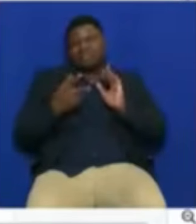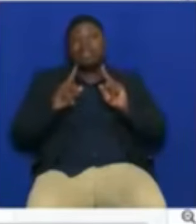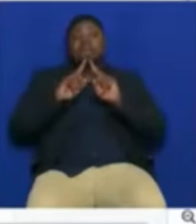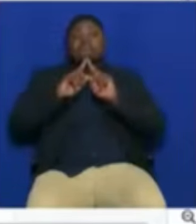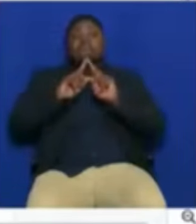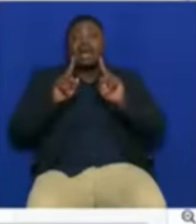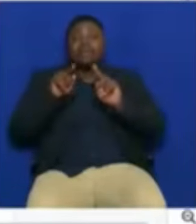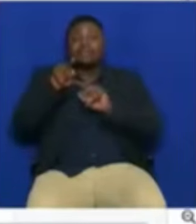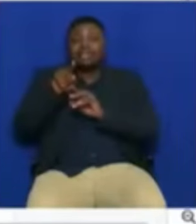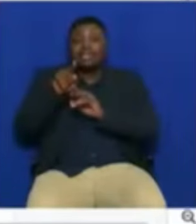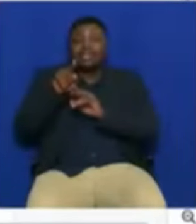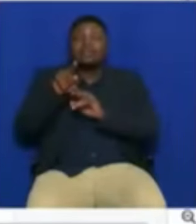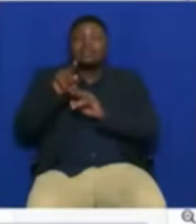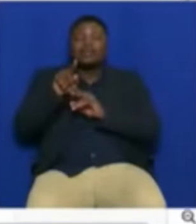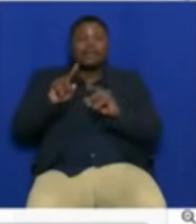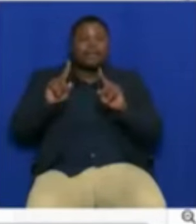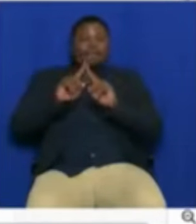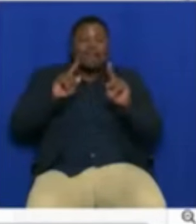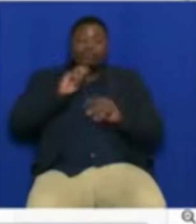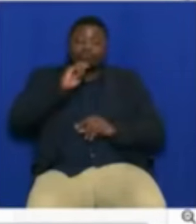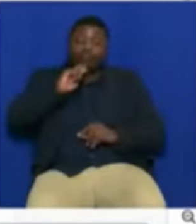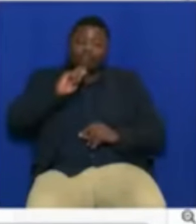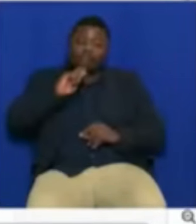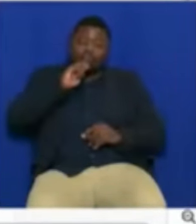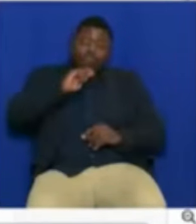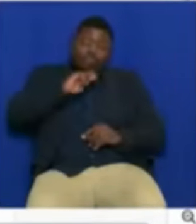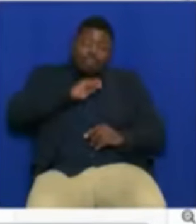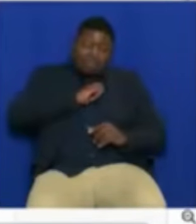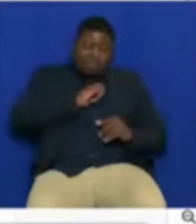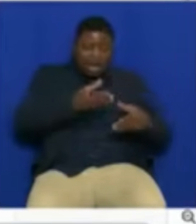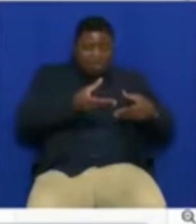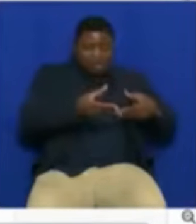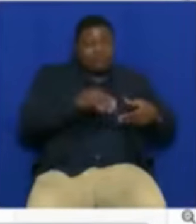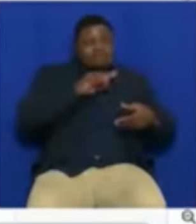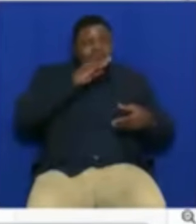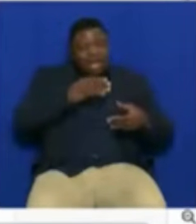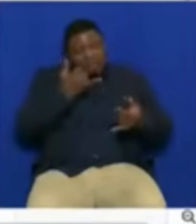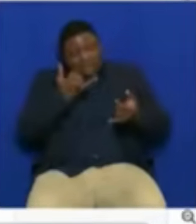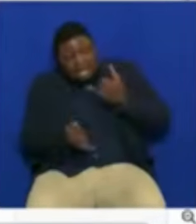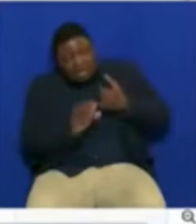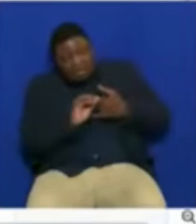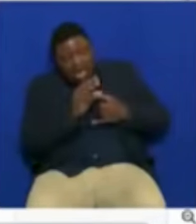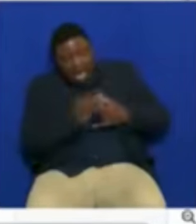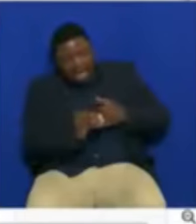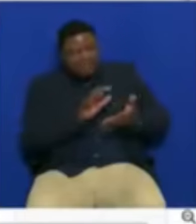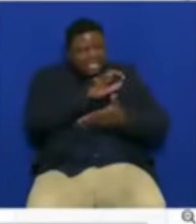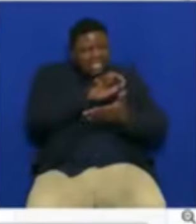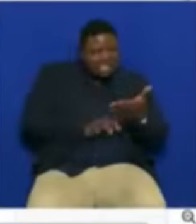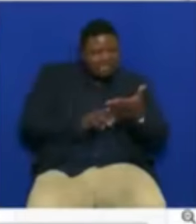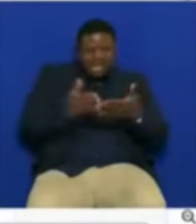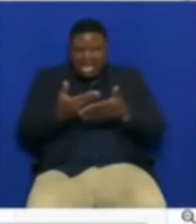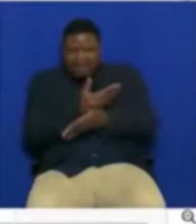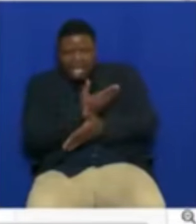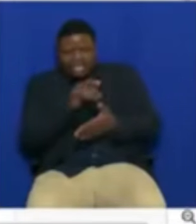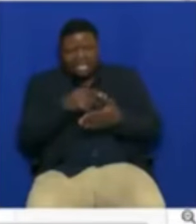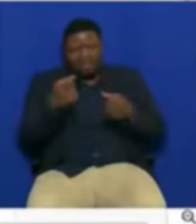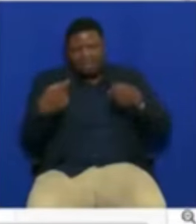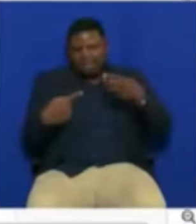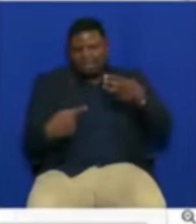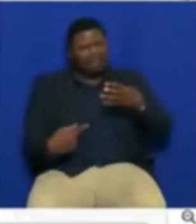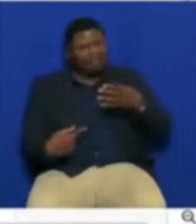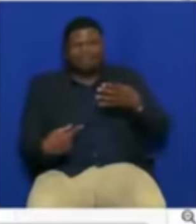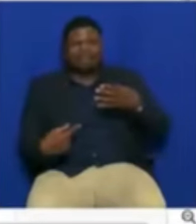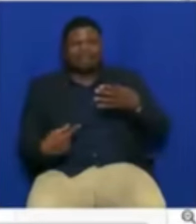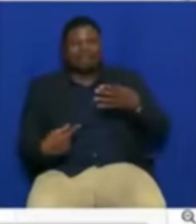docket, there are discrepancies in the dockets, there are statements missing, there are this and that, because that's not what is referred